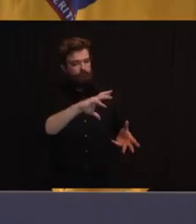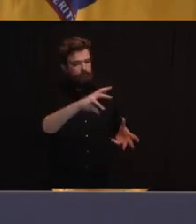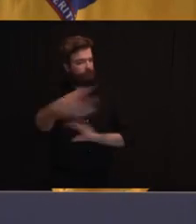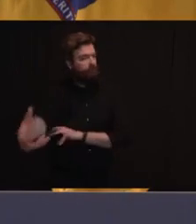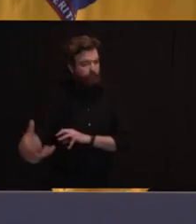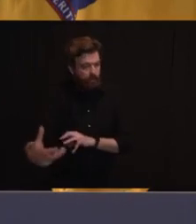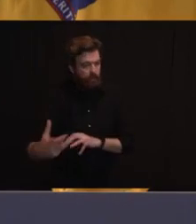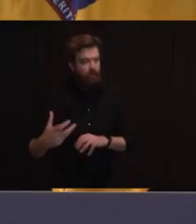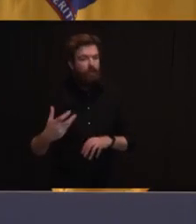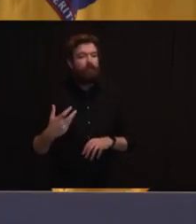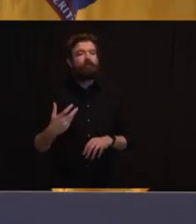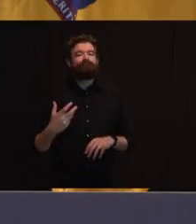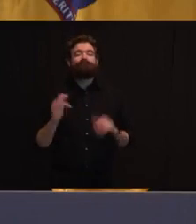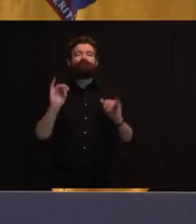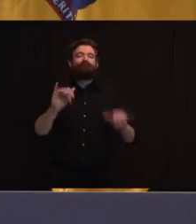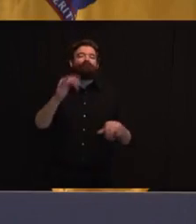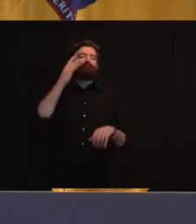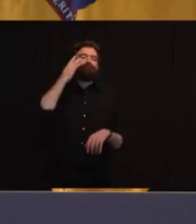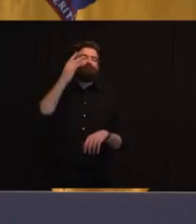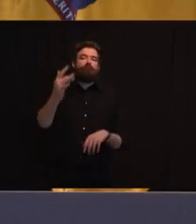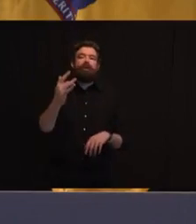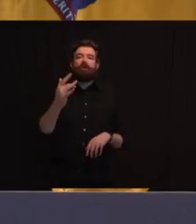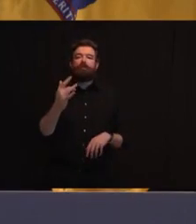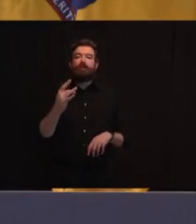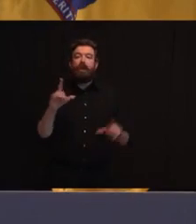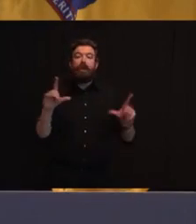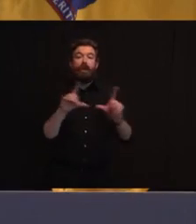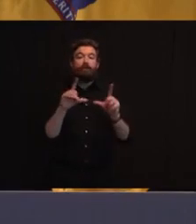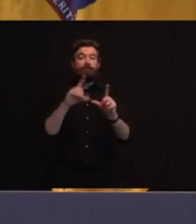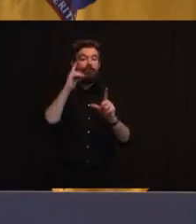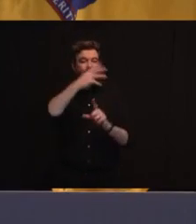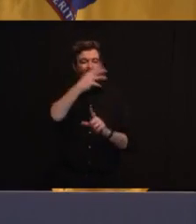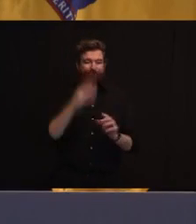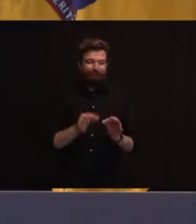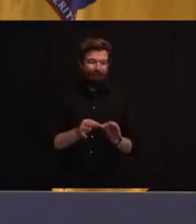thing for all of us. Thank you for that.